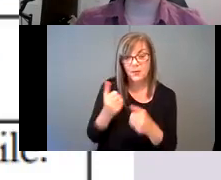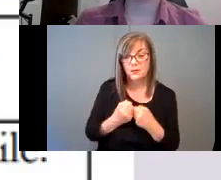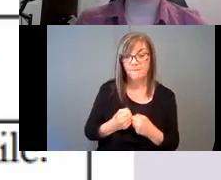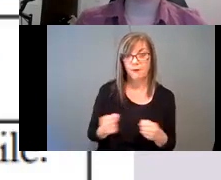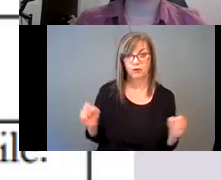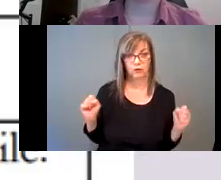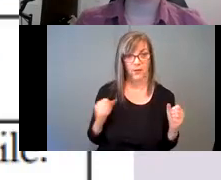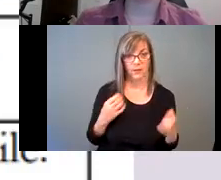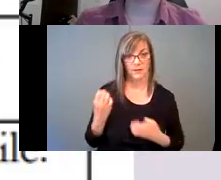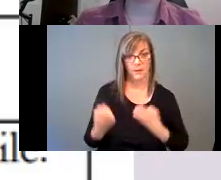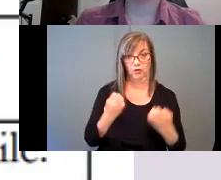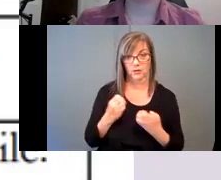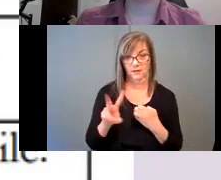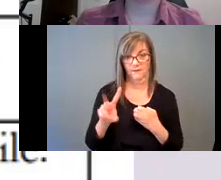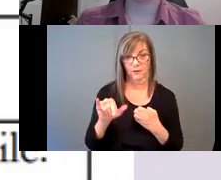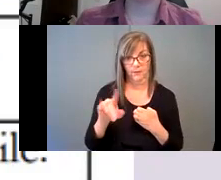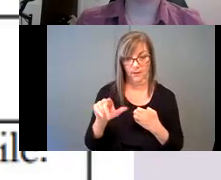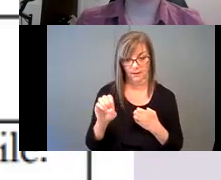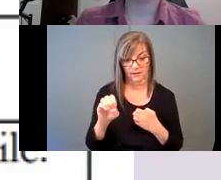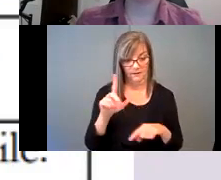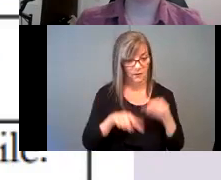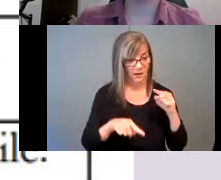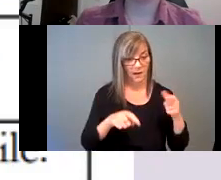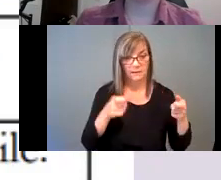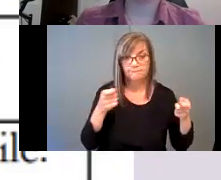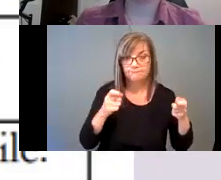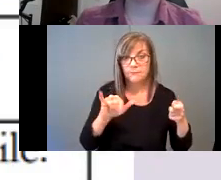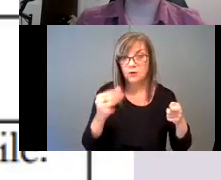experience. And if you cannot tolerate joy, you start